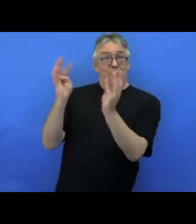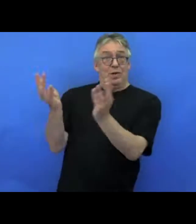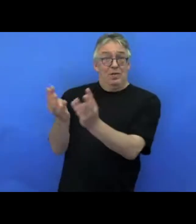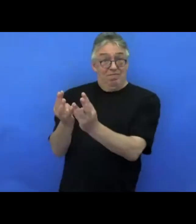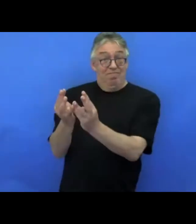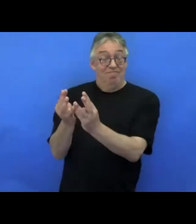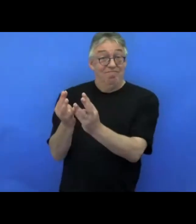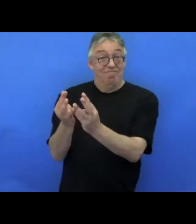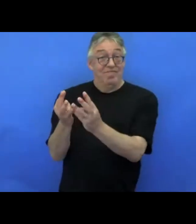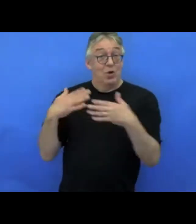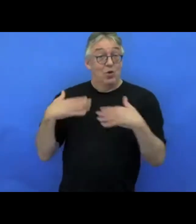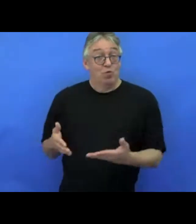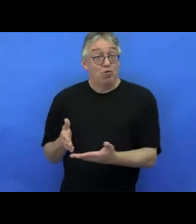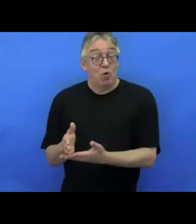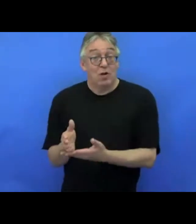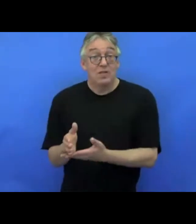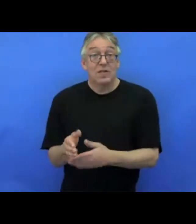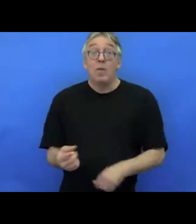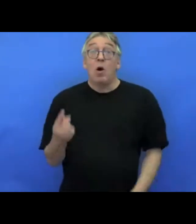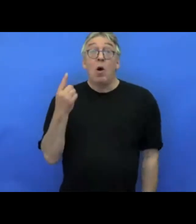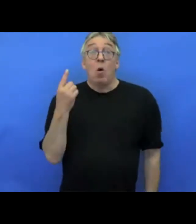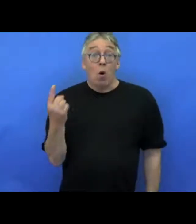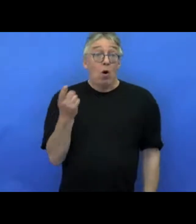disabilities was killed